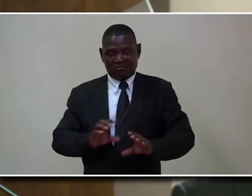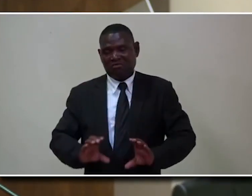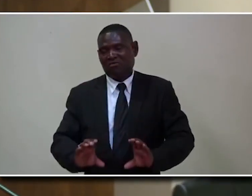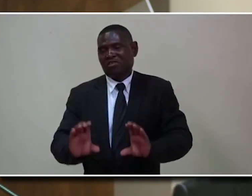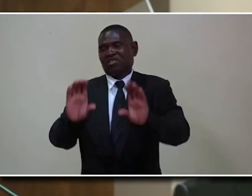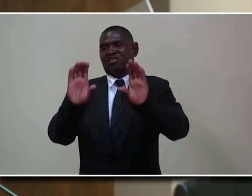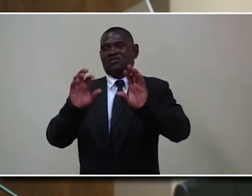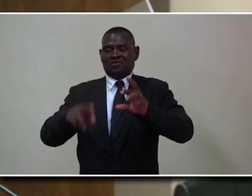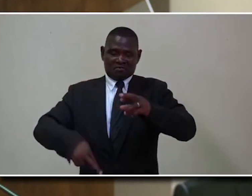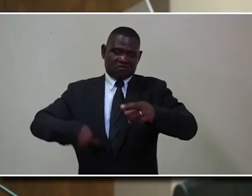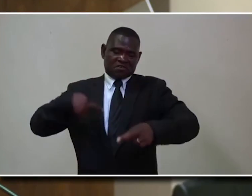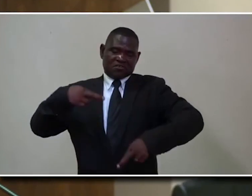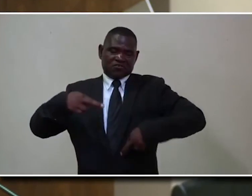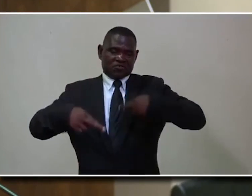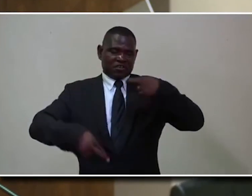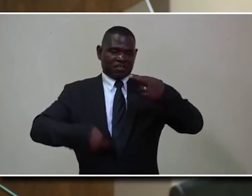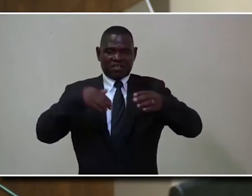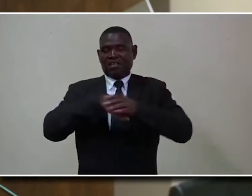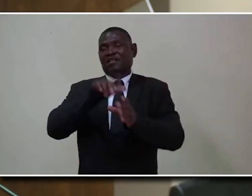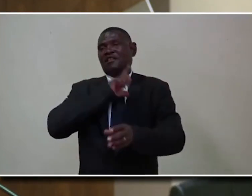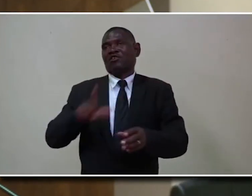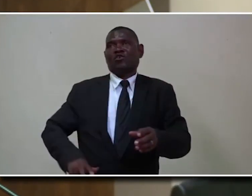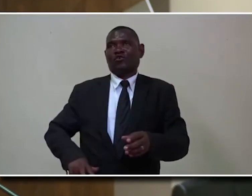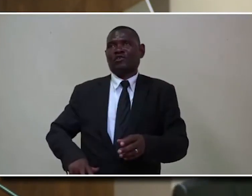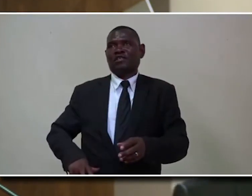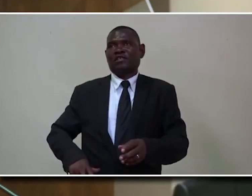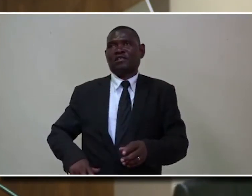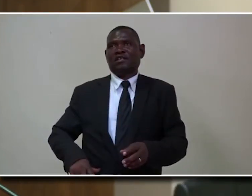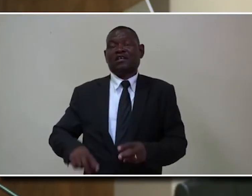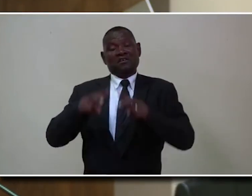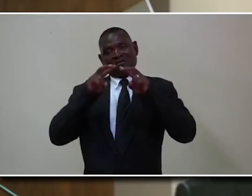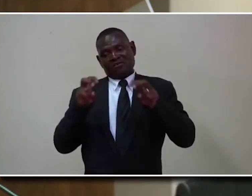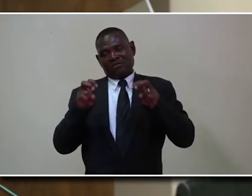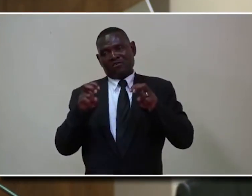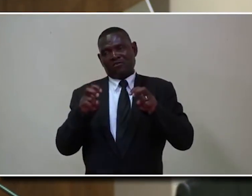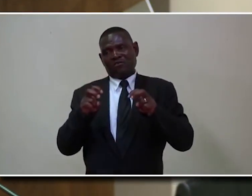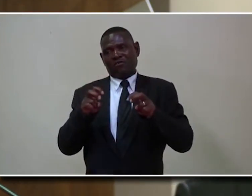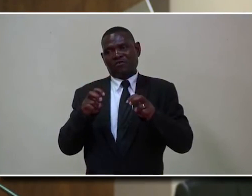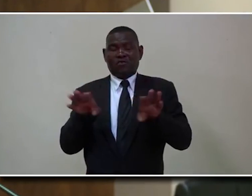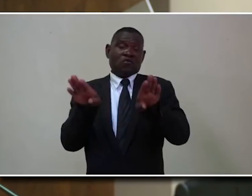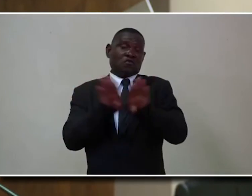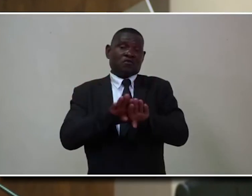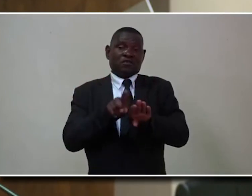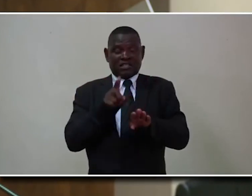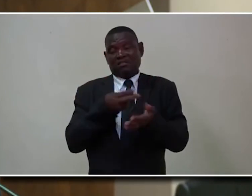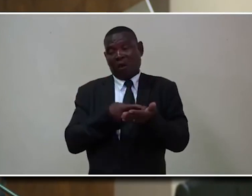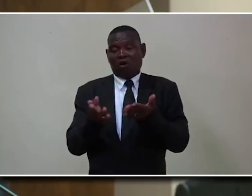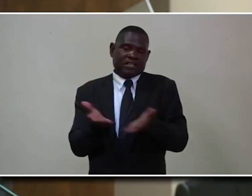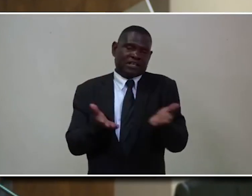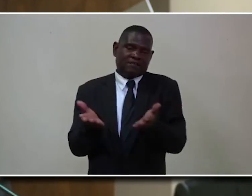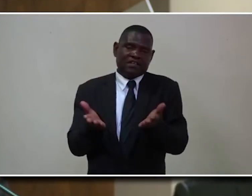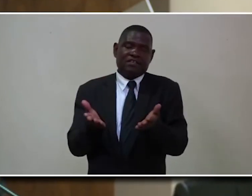Lord. Tikupitirizebe kukhala kukondwa mwa Ambuye. And so, to close this divine service,